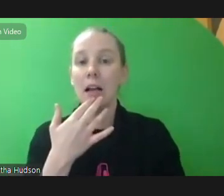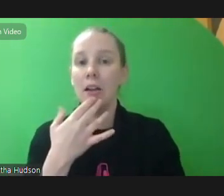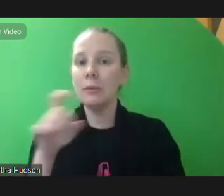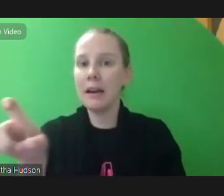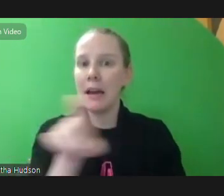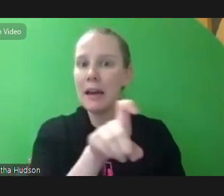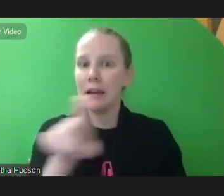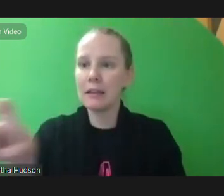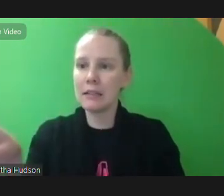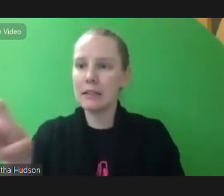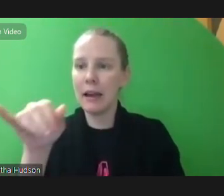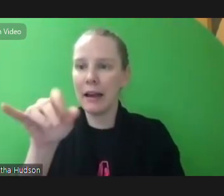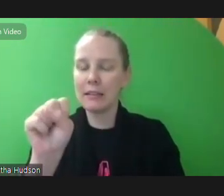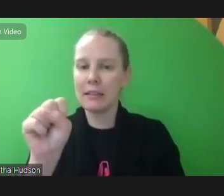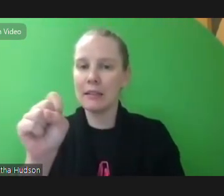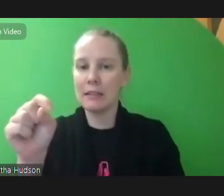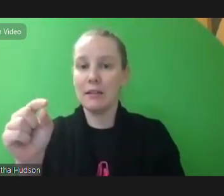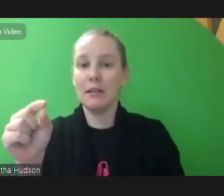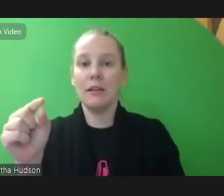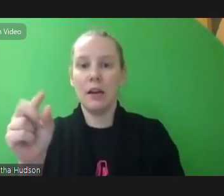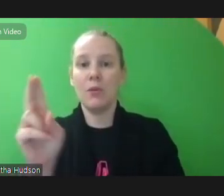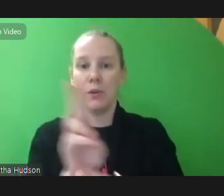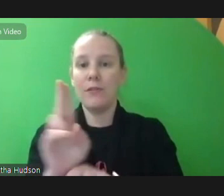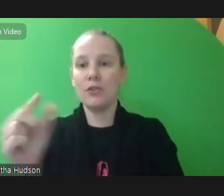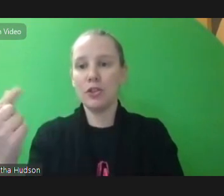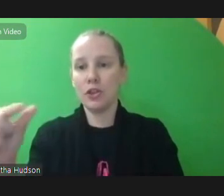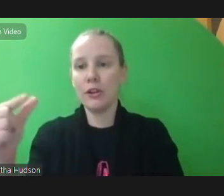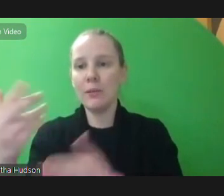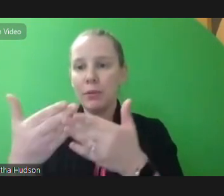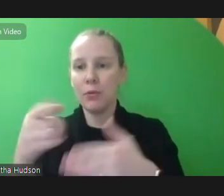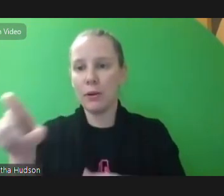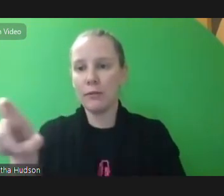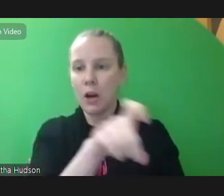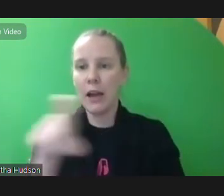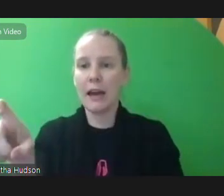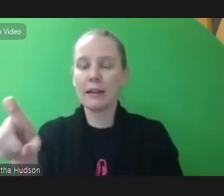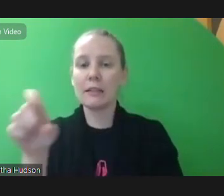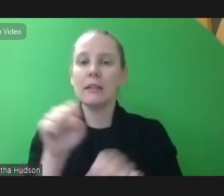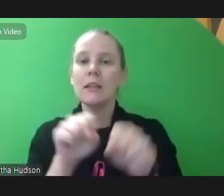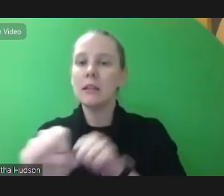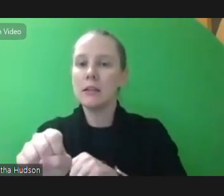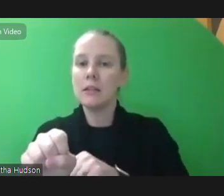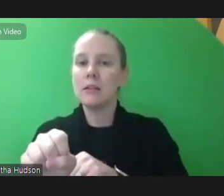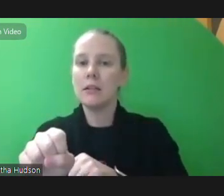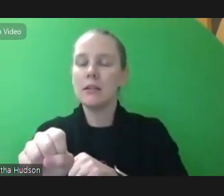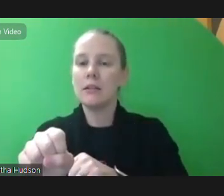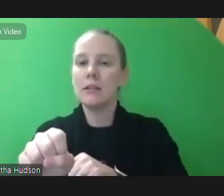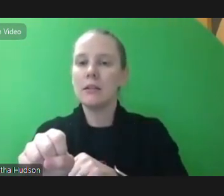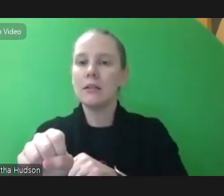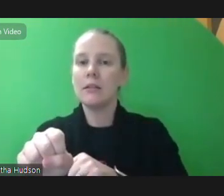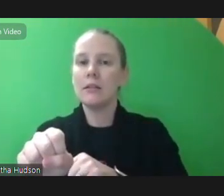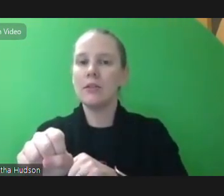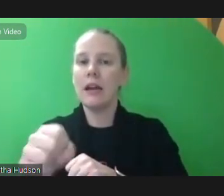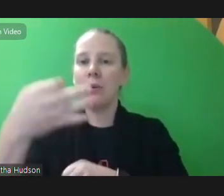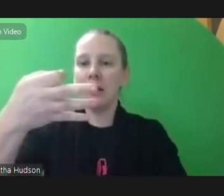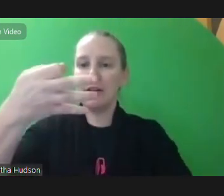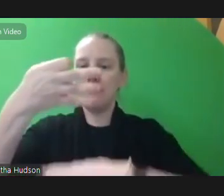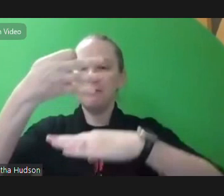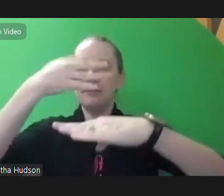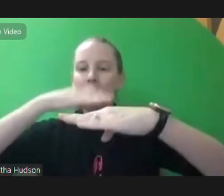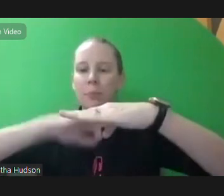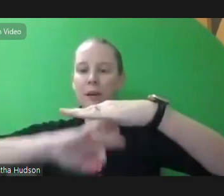to color my X axis, and we've used green before for our X. So now